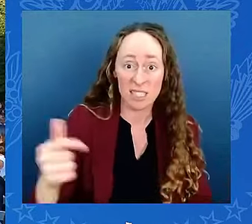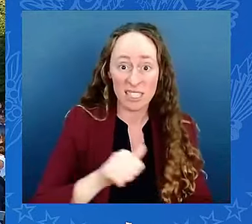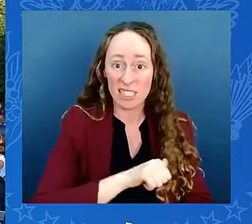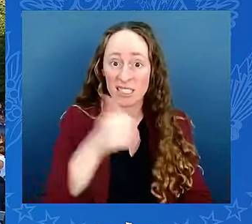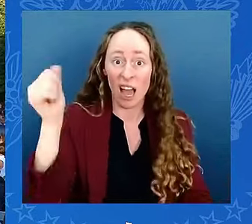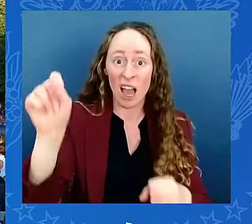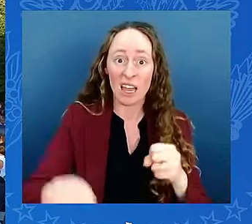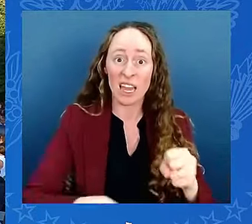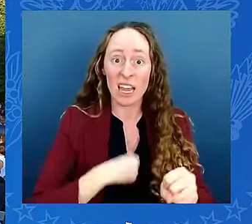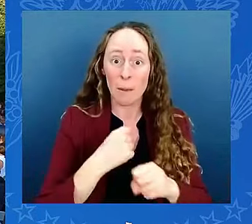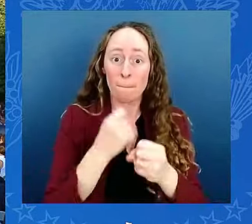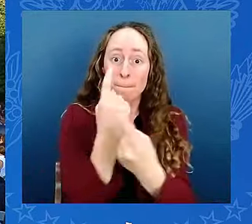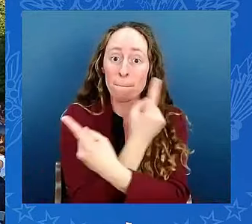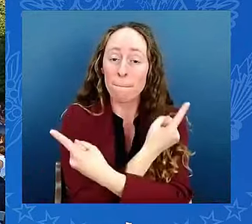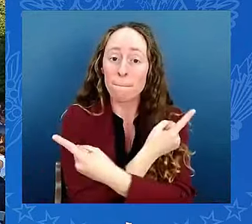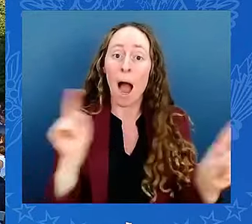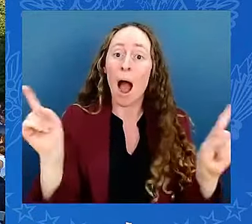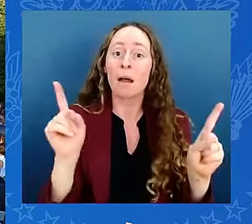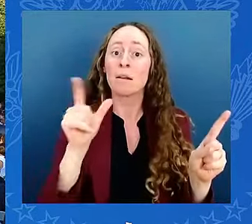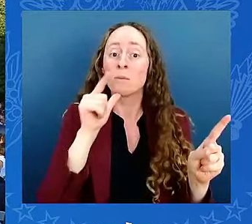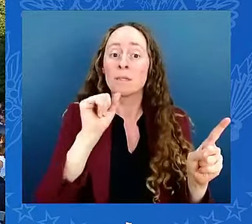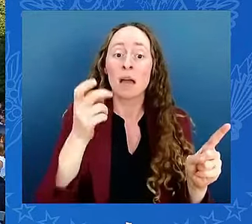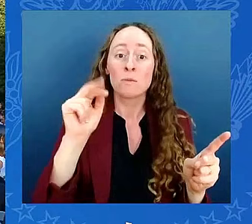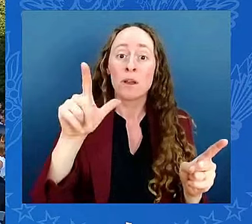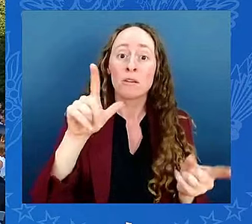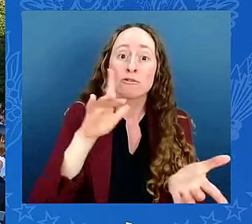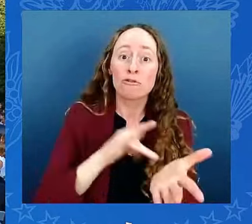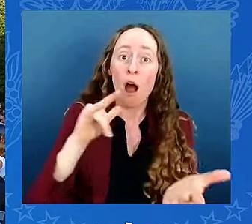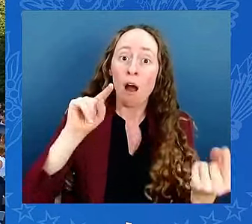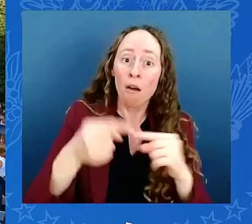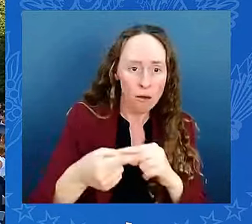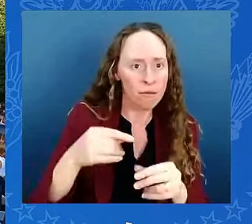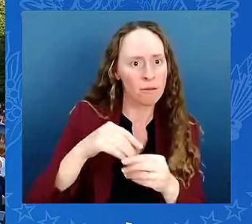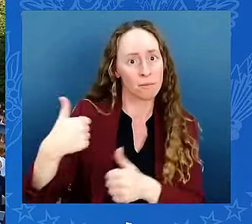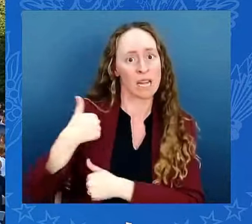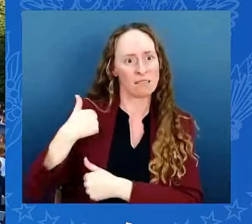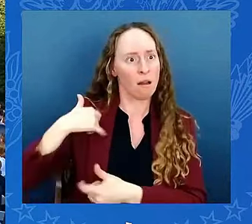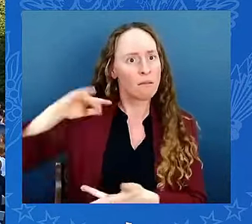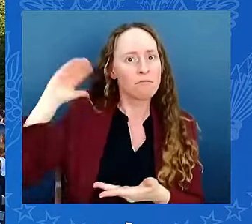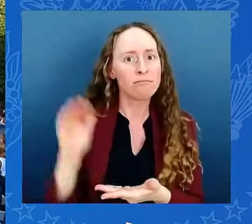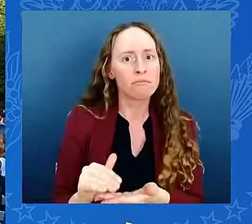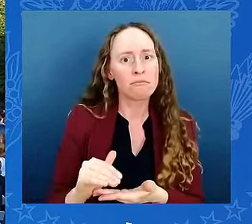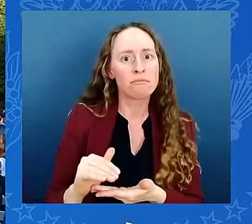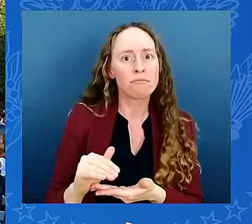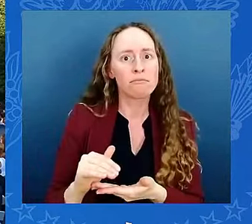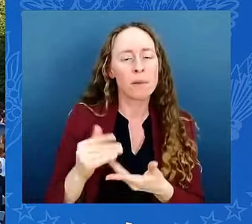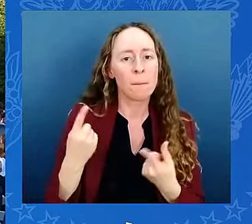the active duty military forces are down, finally, down.